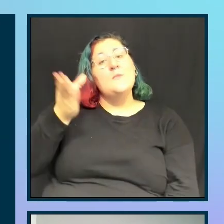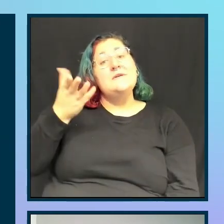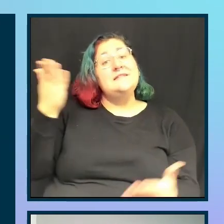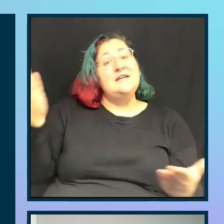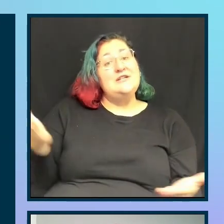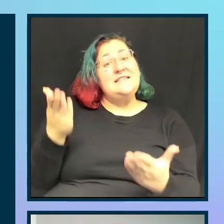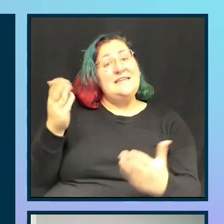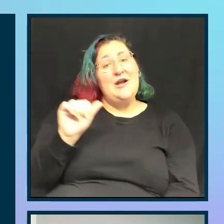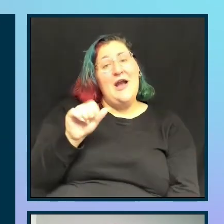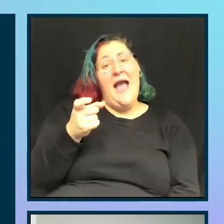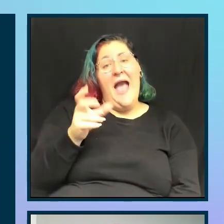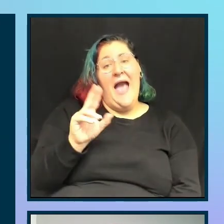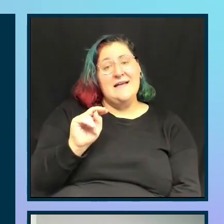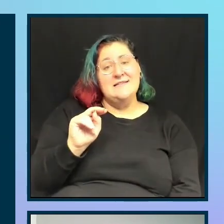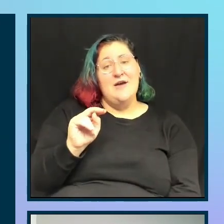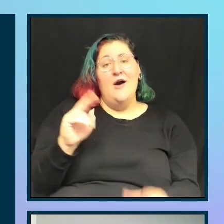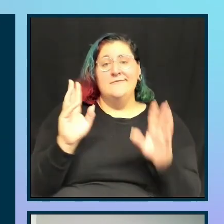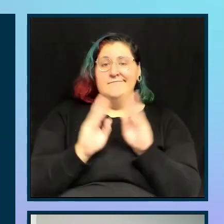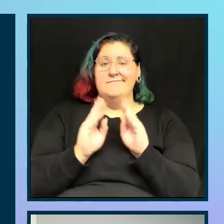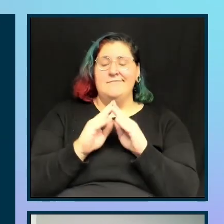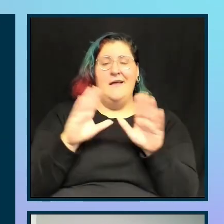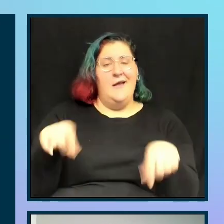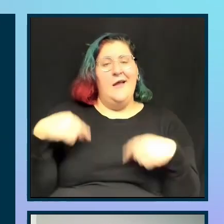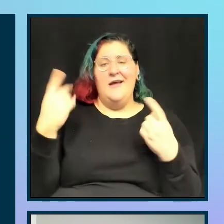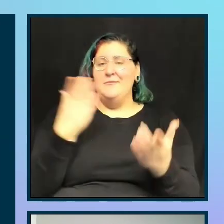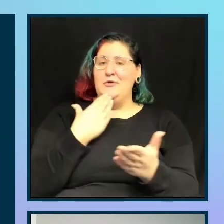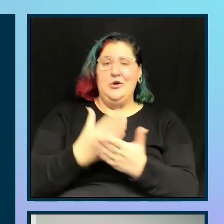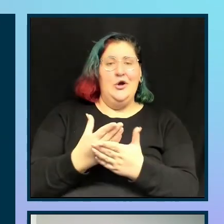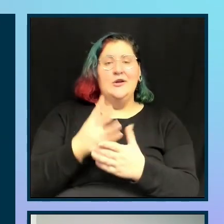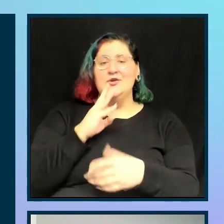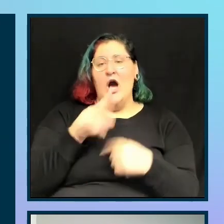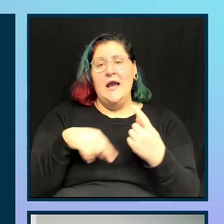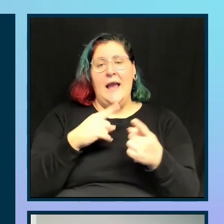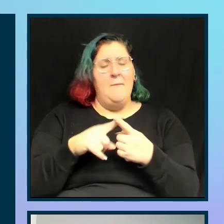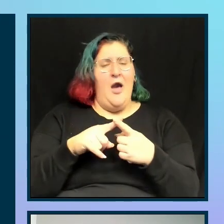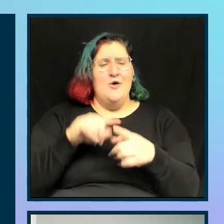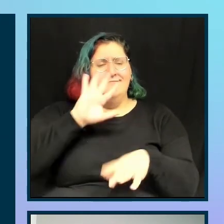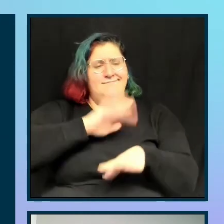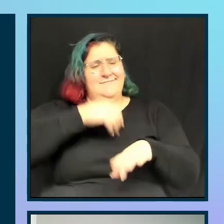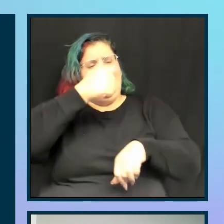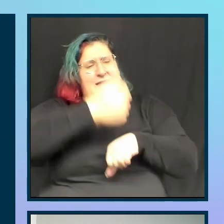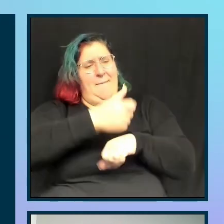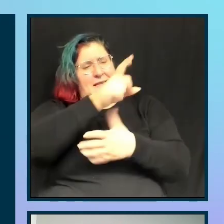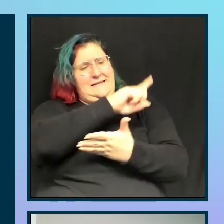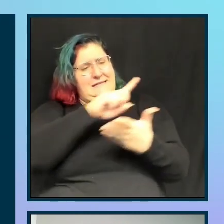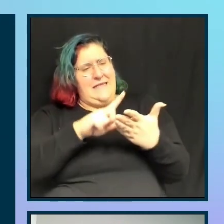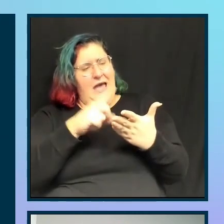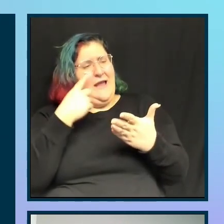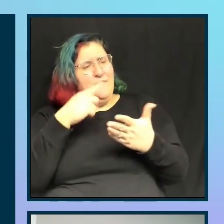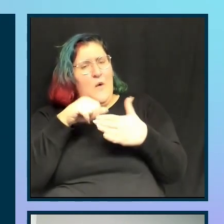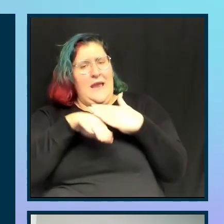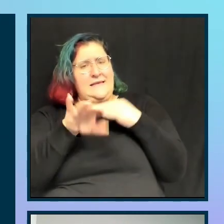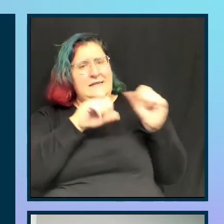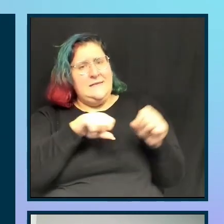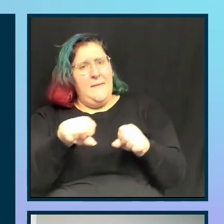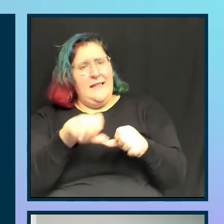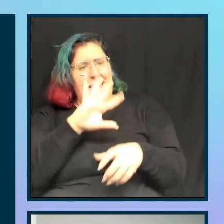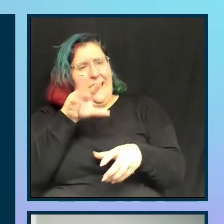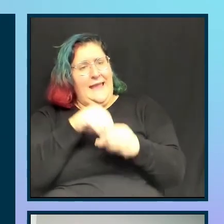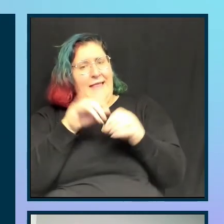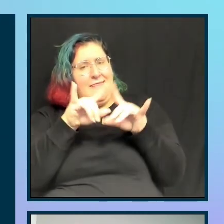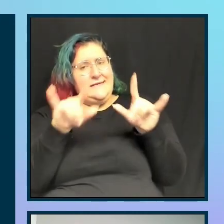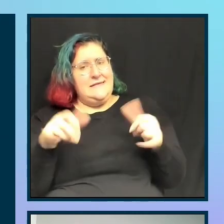think are quite good that have been covering template design and support for accessibility from that. As part of the system that